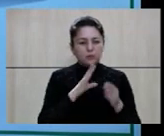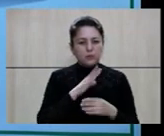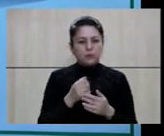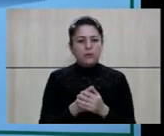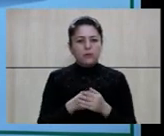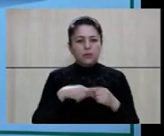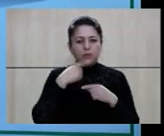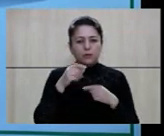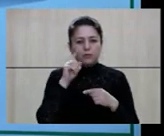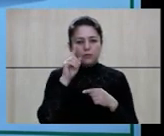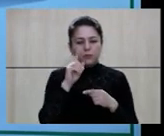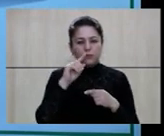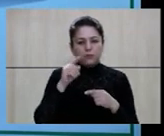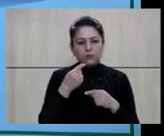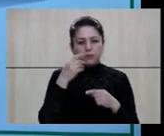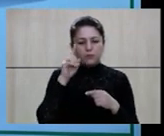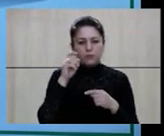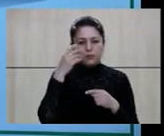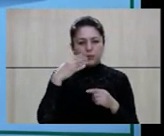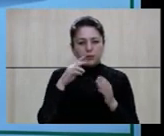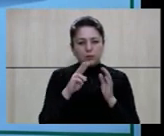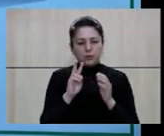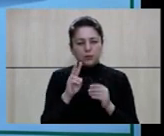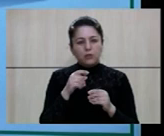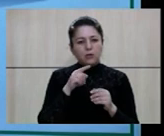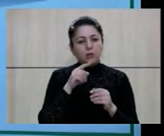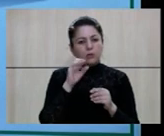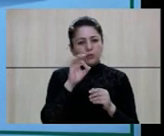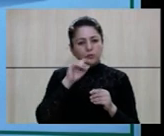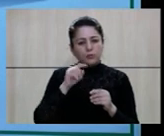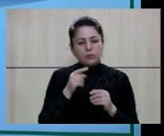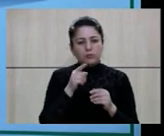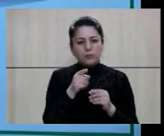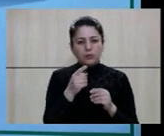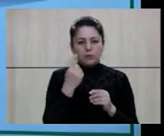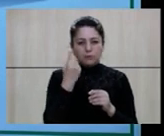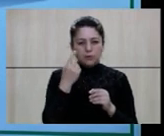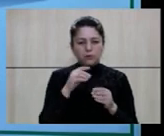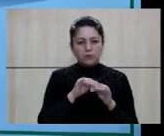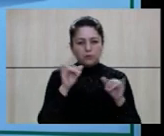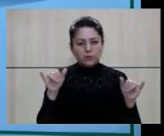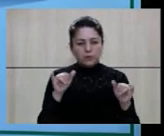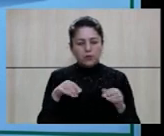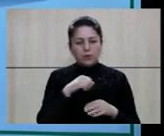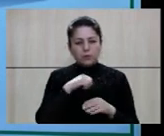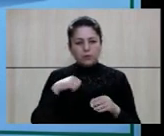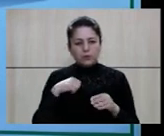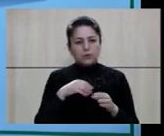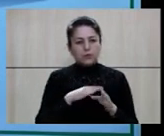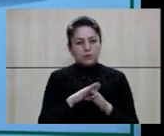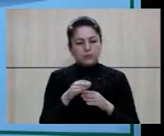Keyingisi 1,142 ni 0,1001 ga ko'paytiring. Qani mustaqil ravishda